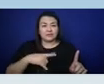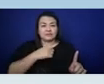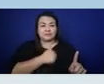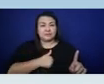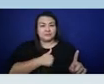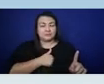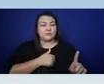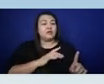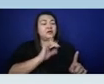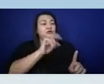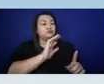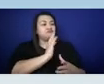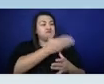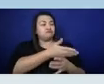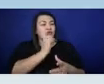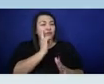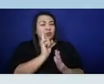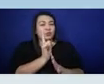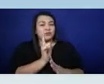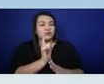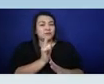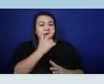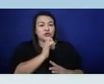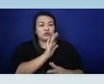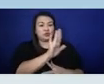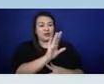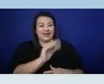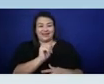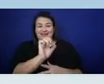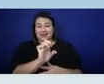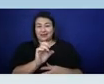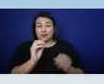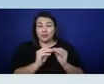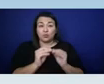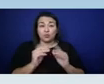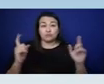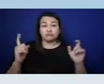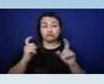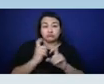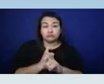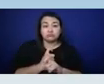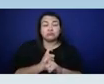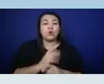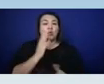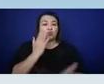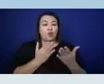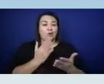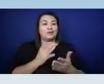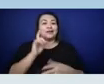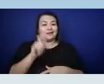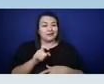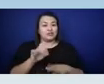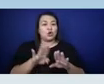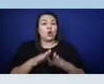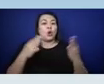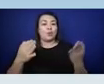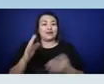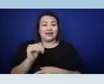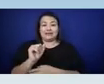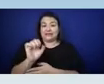me to court and request that money. But until then, that money needs to be returned. So